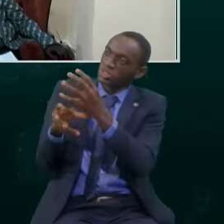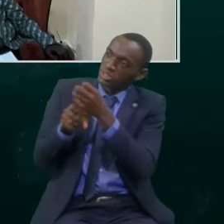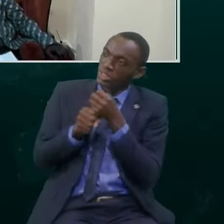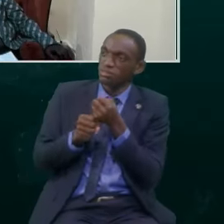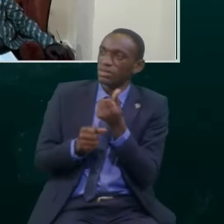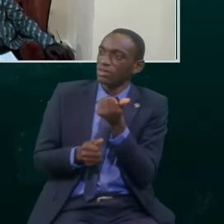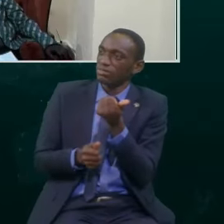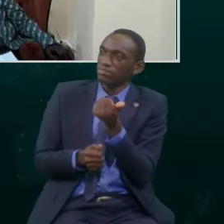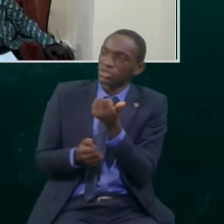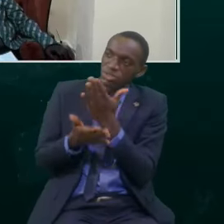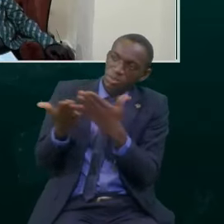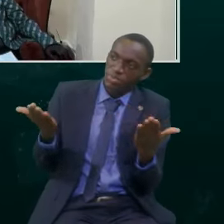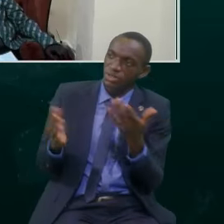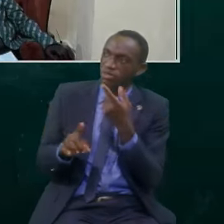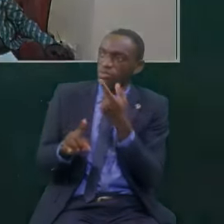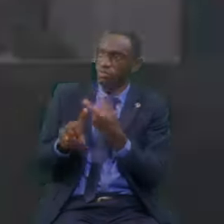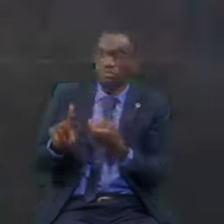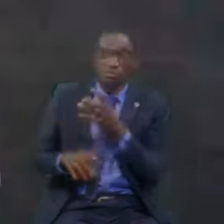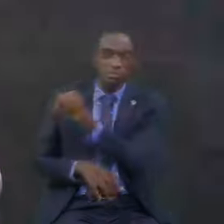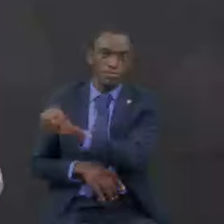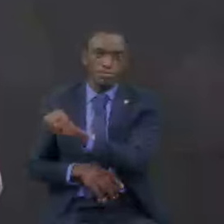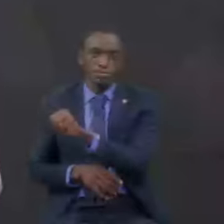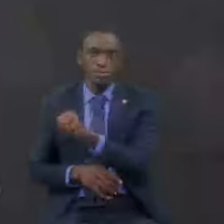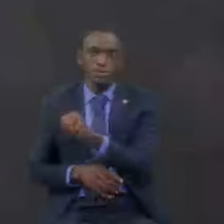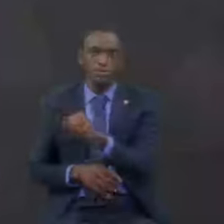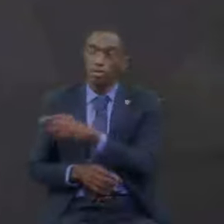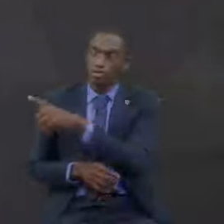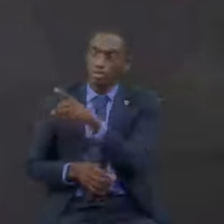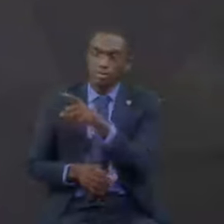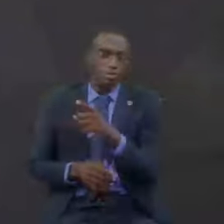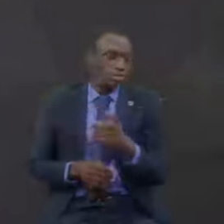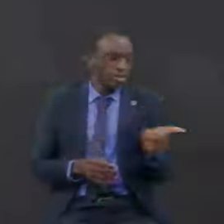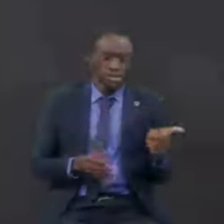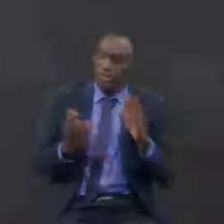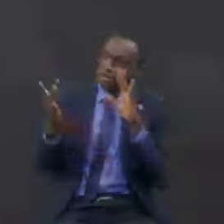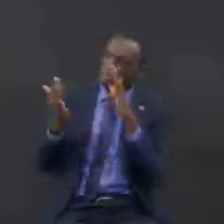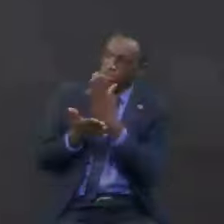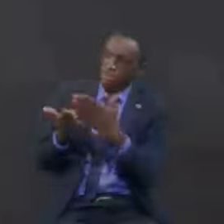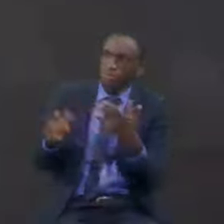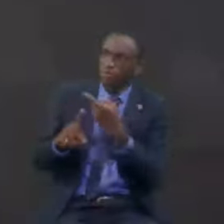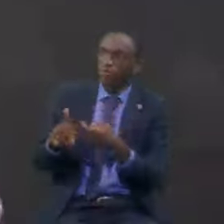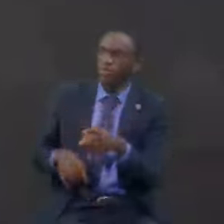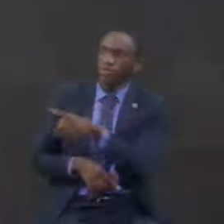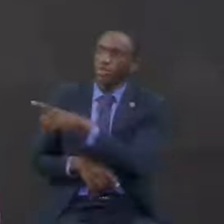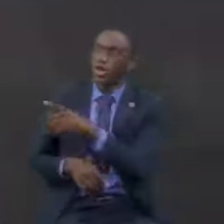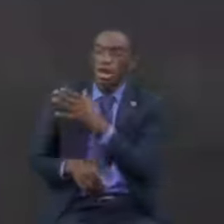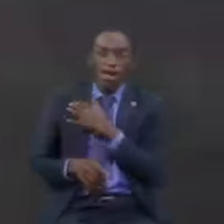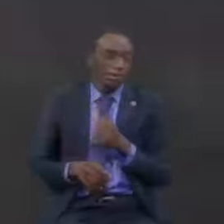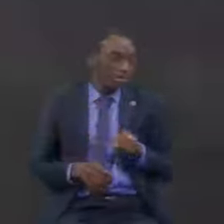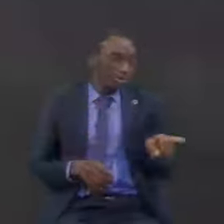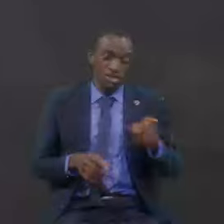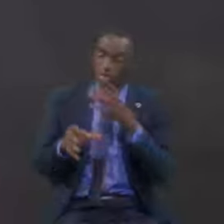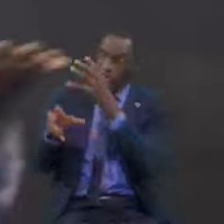something of them. Something, and he got something greater than what he was looking